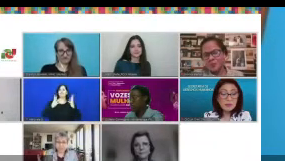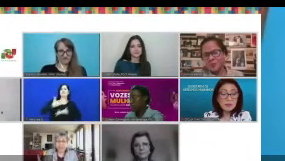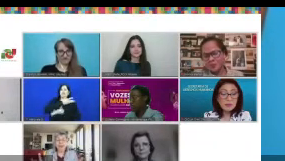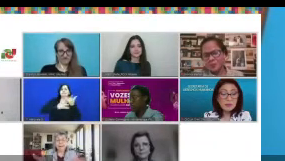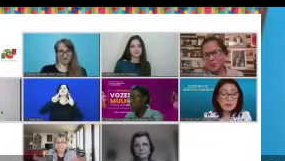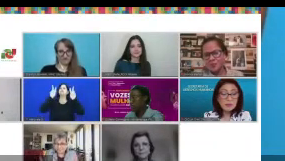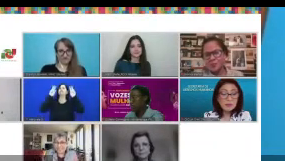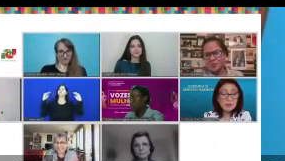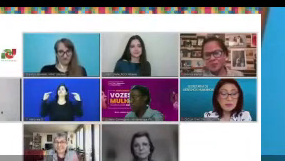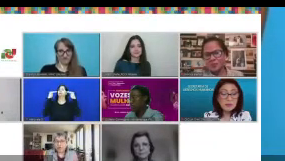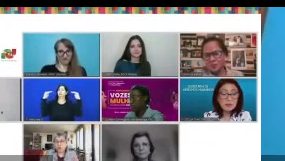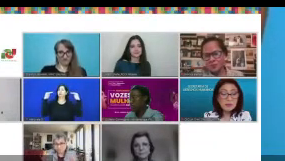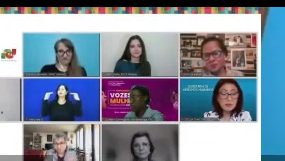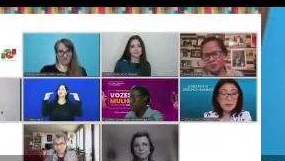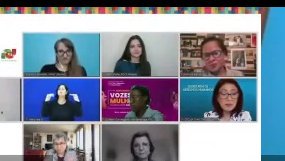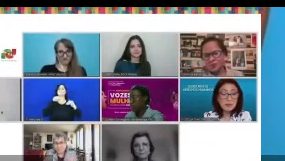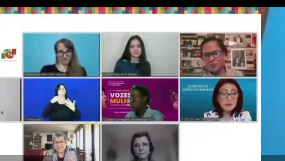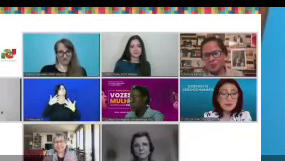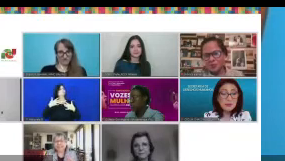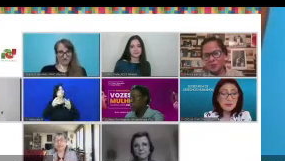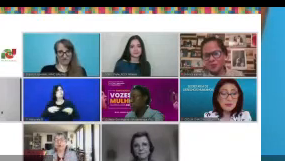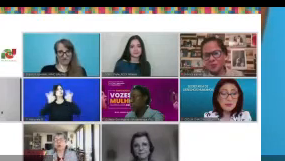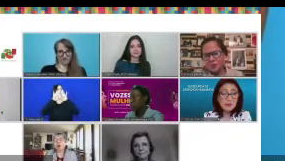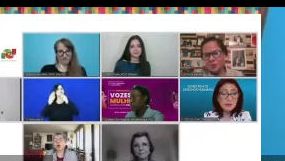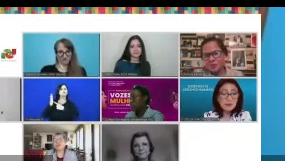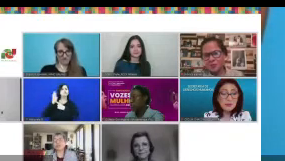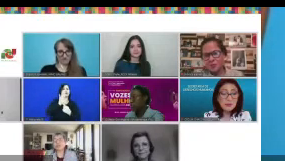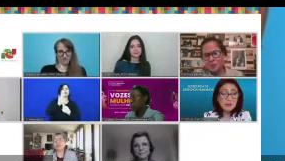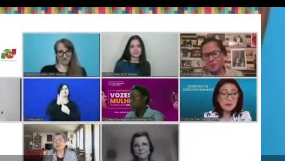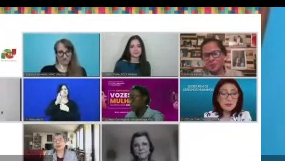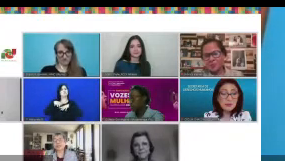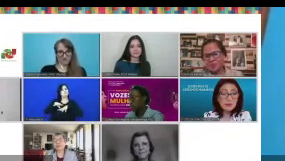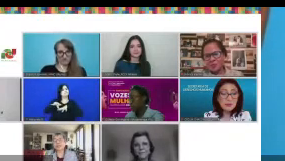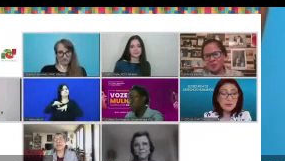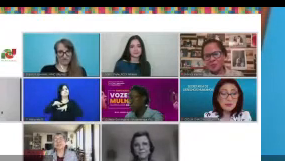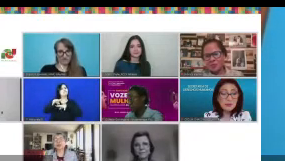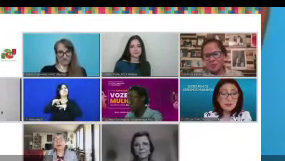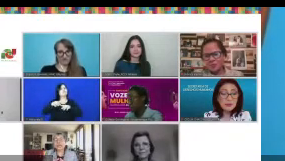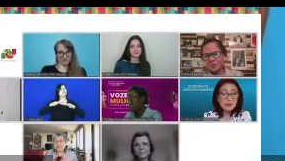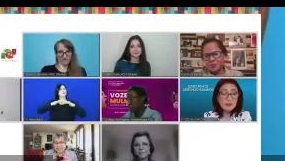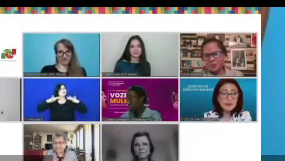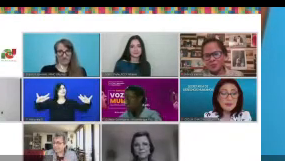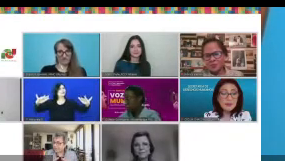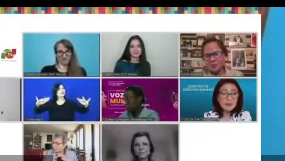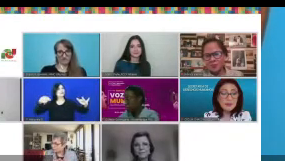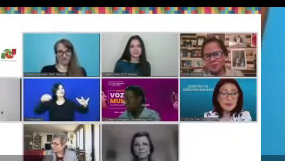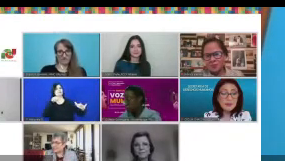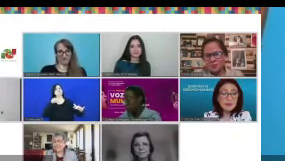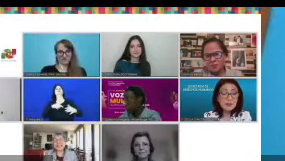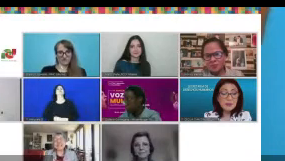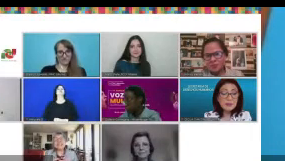intergenerational, multi-stakeholder movement that is at the core of generation equality. So centering